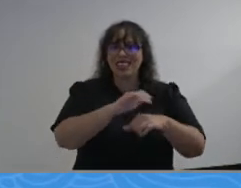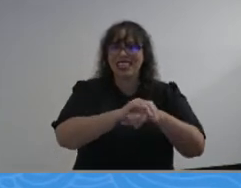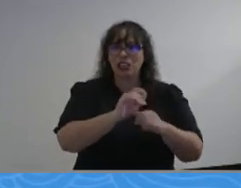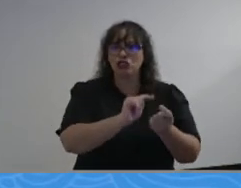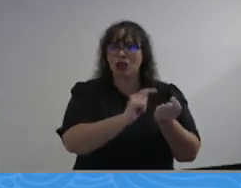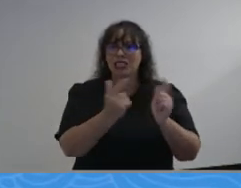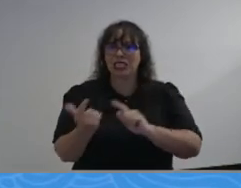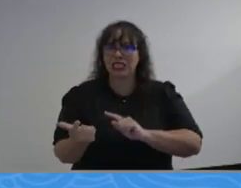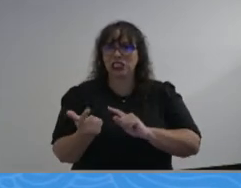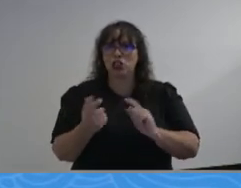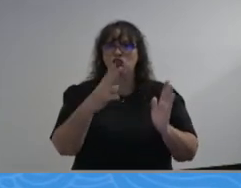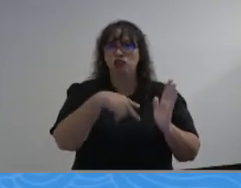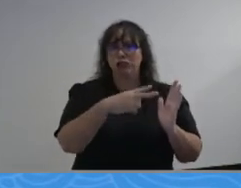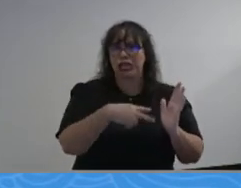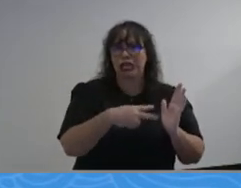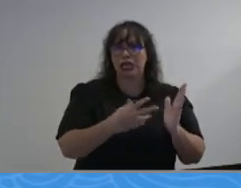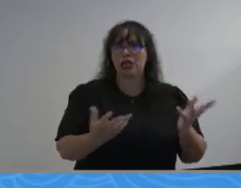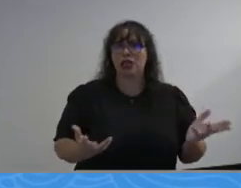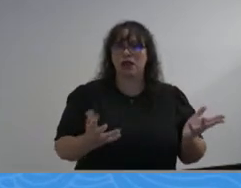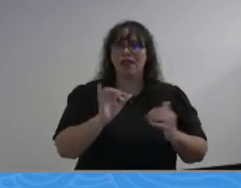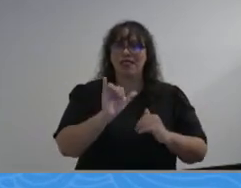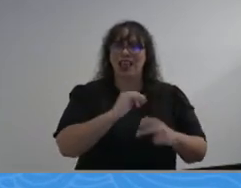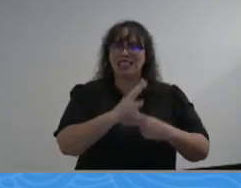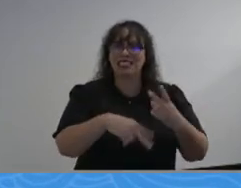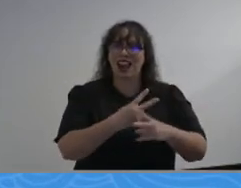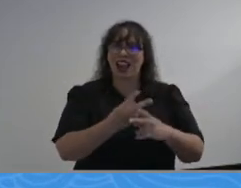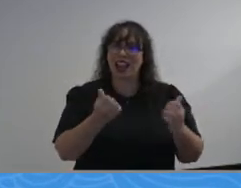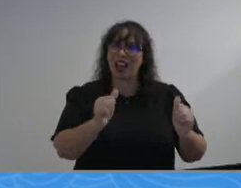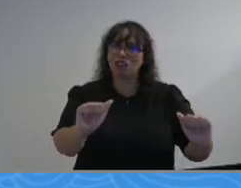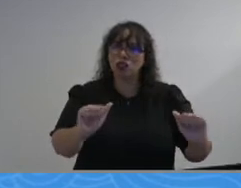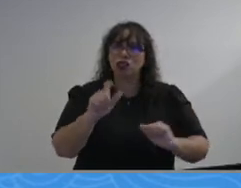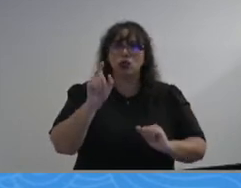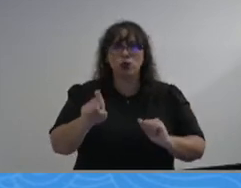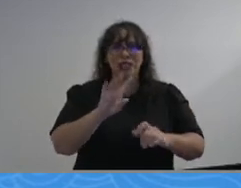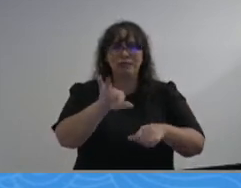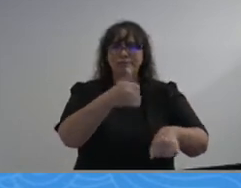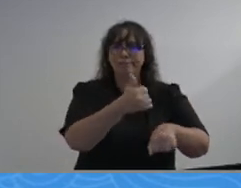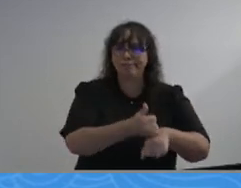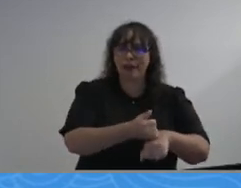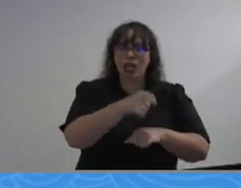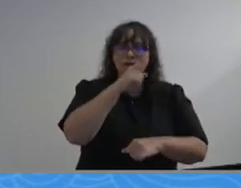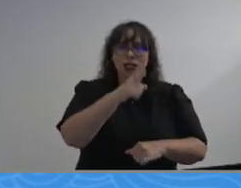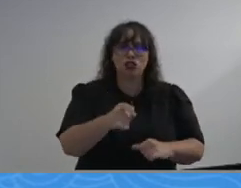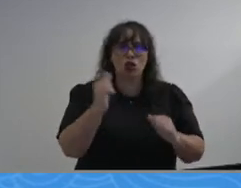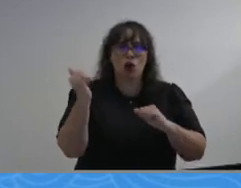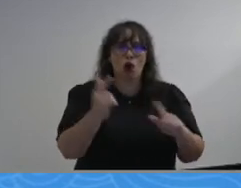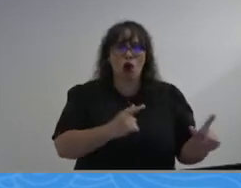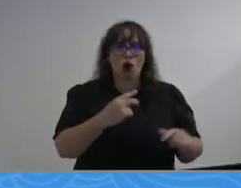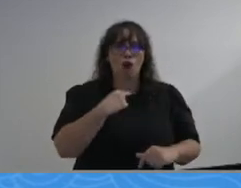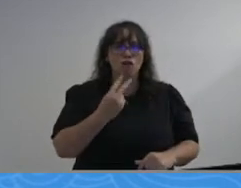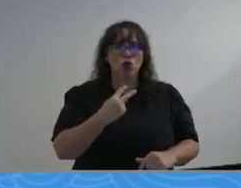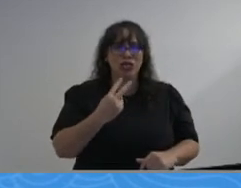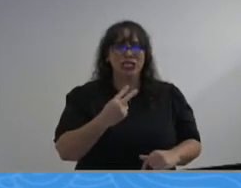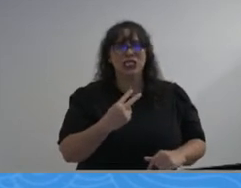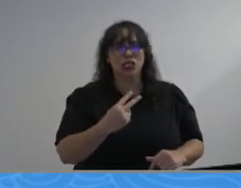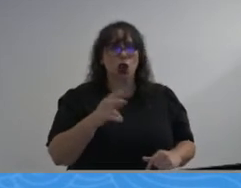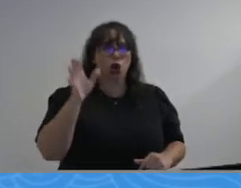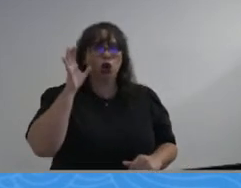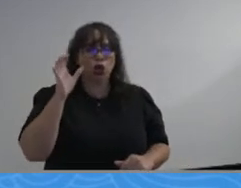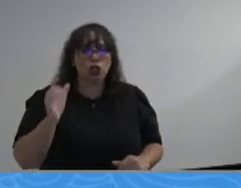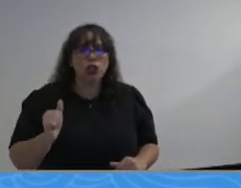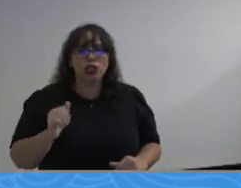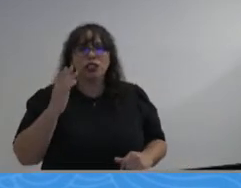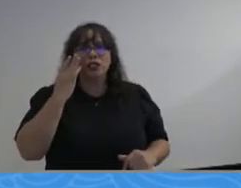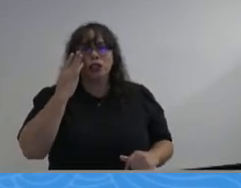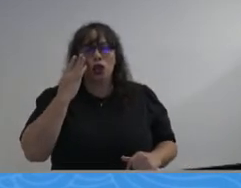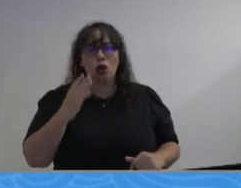translation or read English translation. Those are the type of efforts that we have to put in place to make sure that all voices are heard. So at